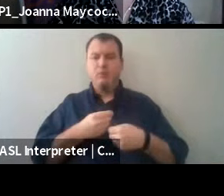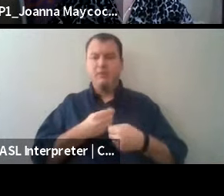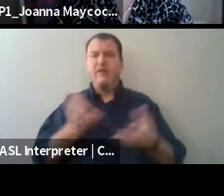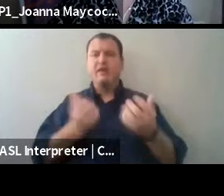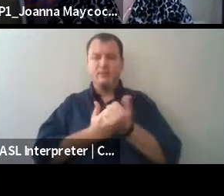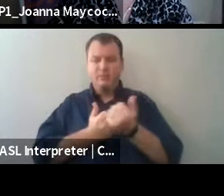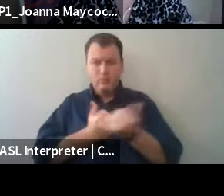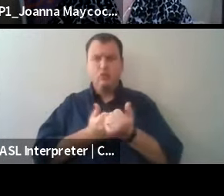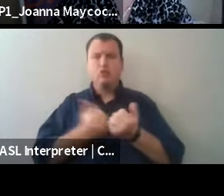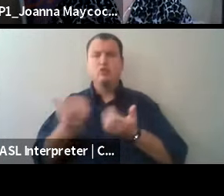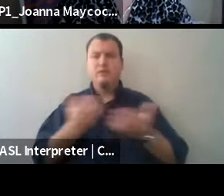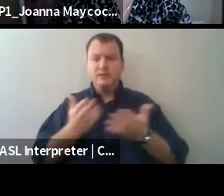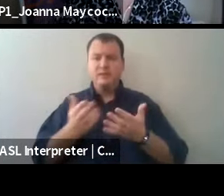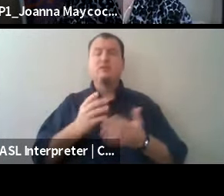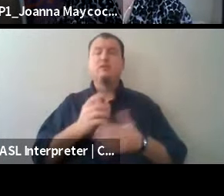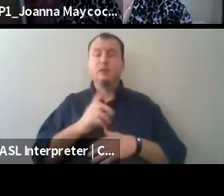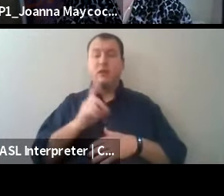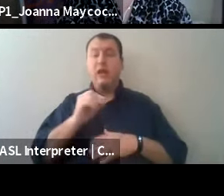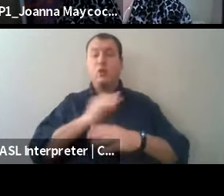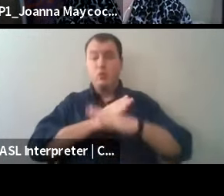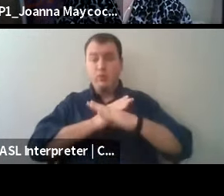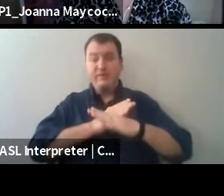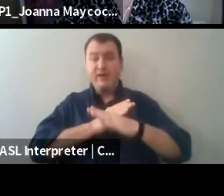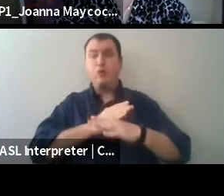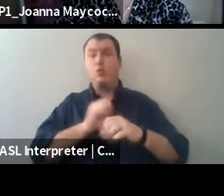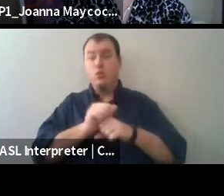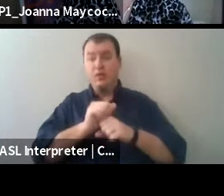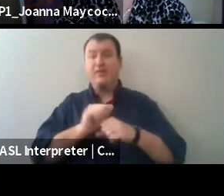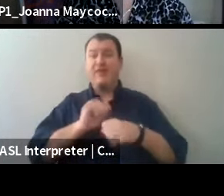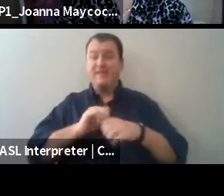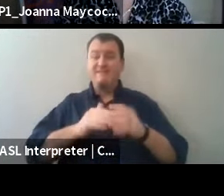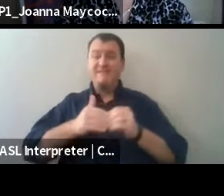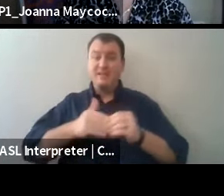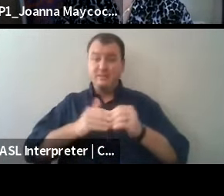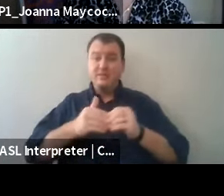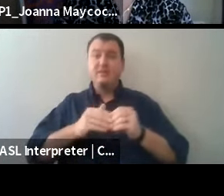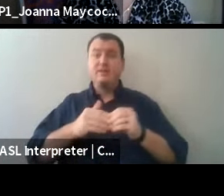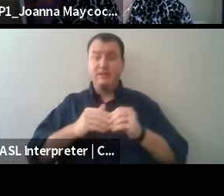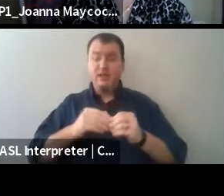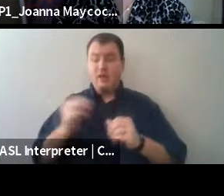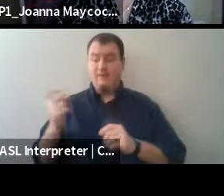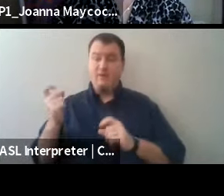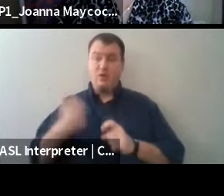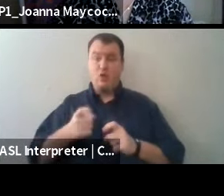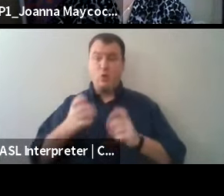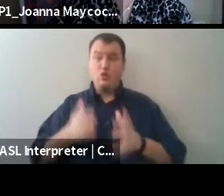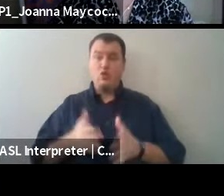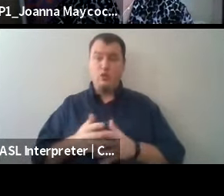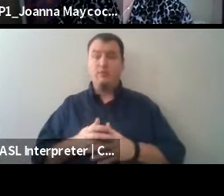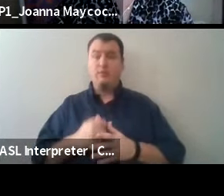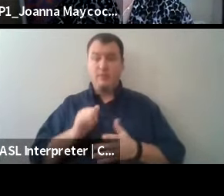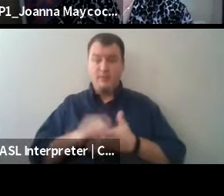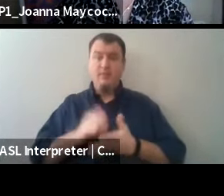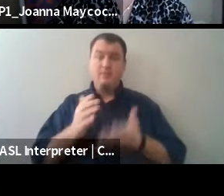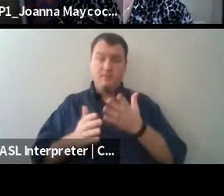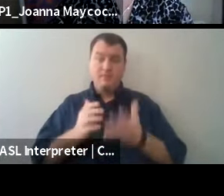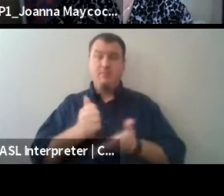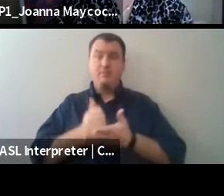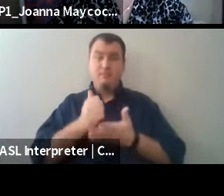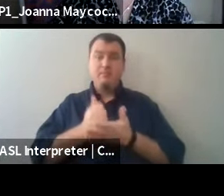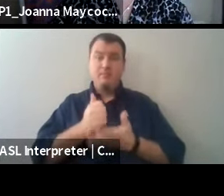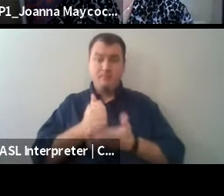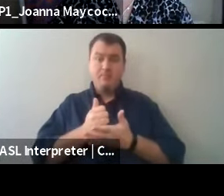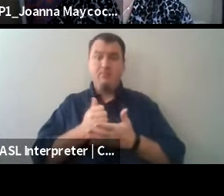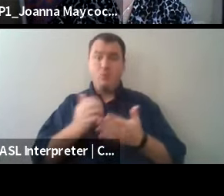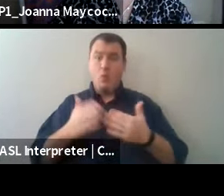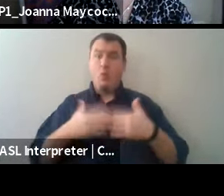work was, I think, the flexibility at the level of the donor. And I think that wouldn't have been possible, and to name very